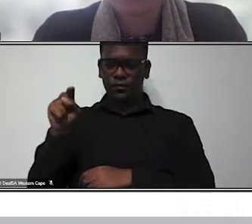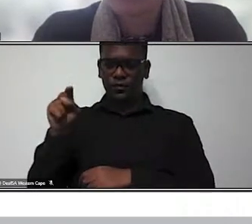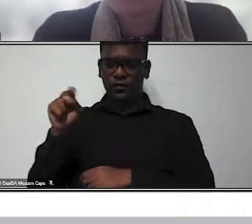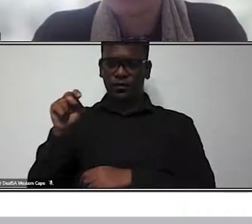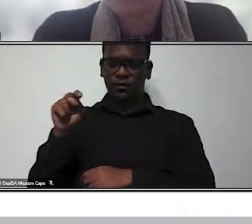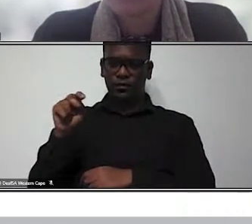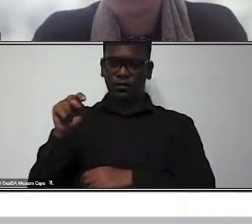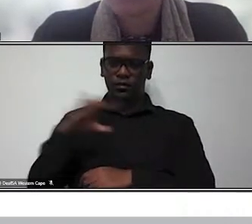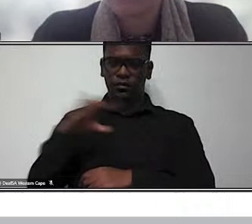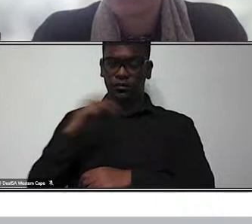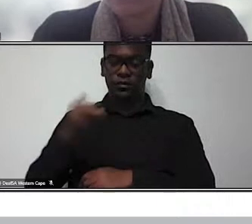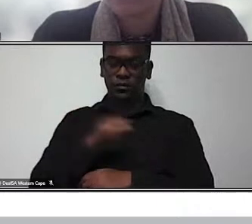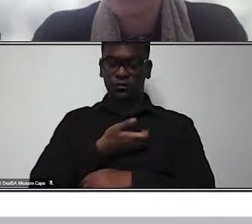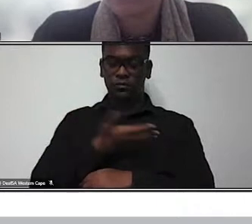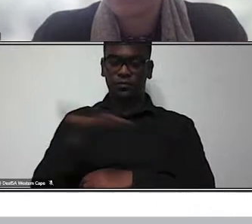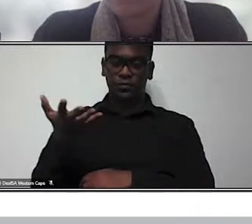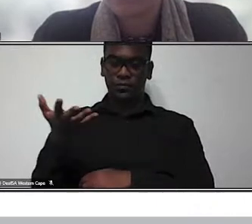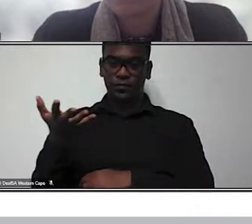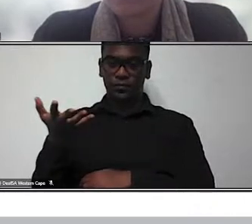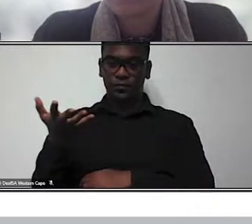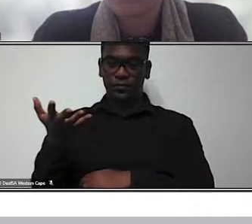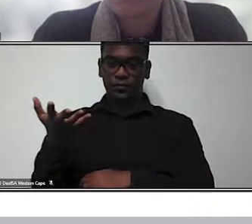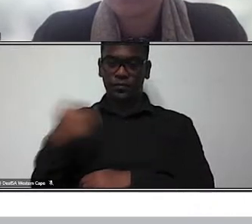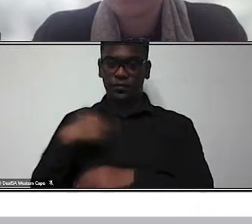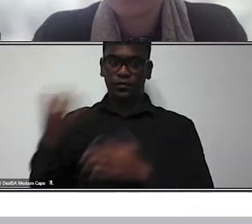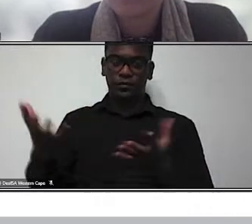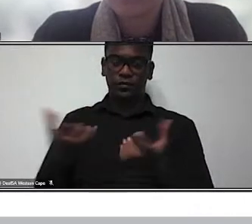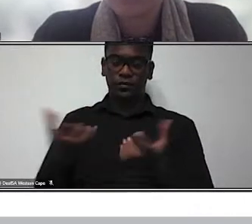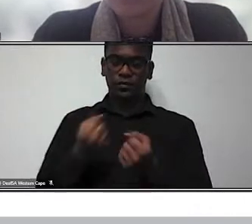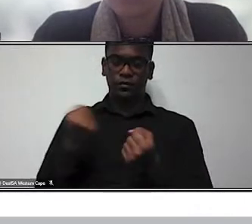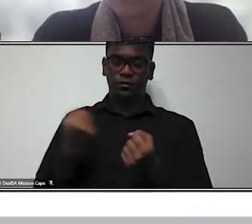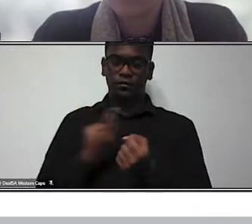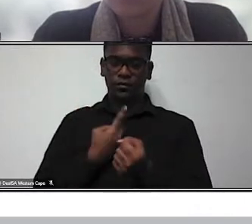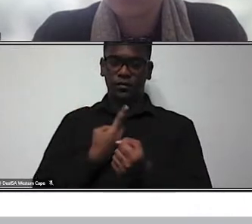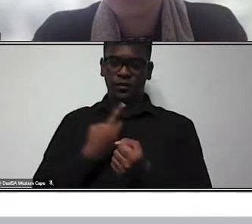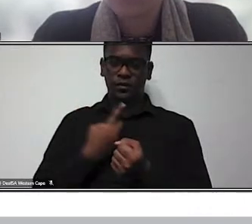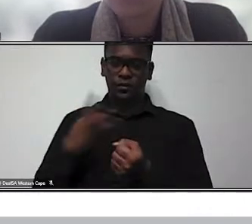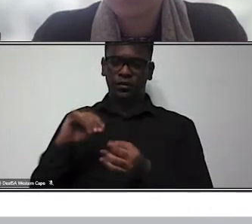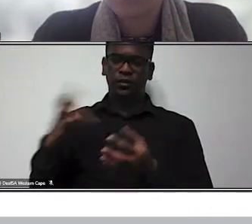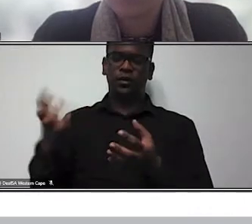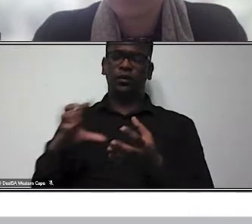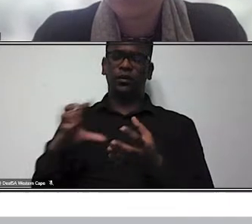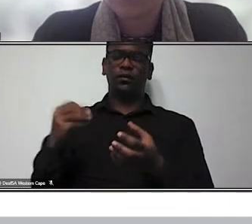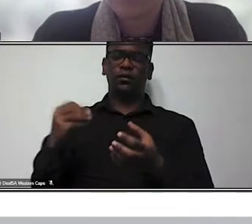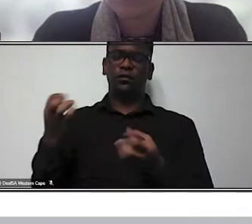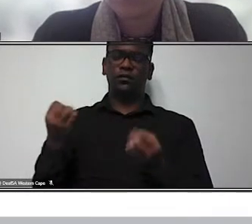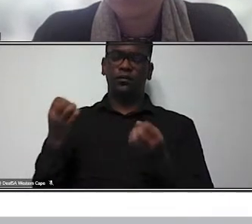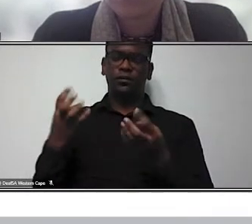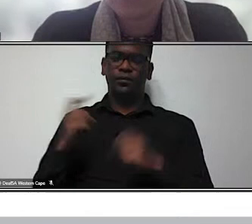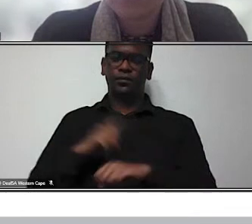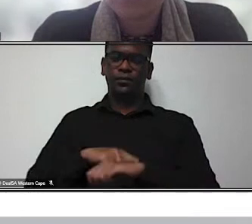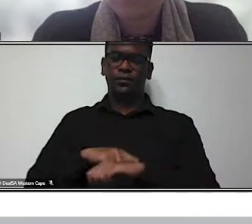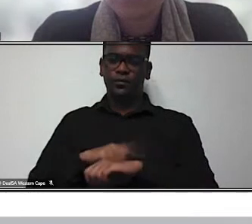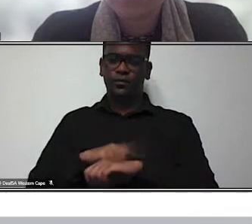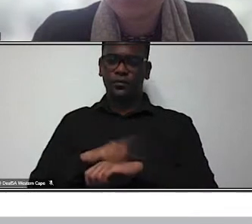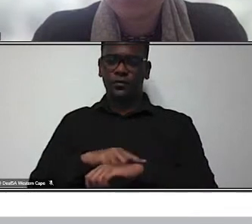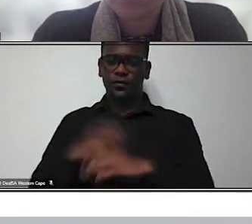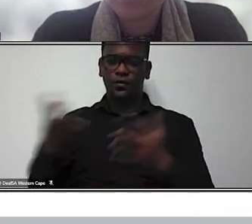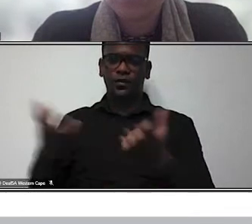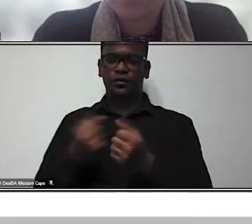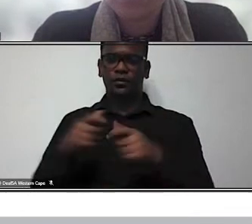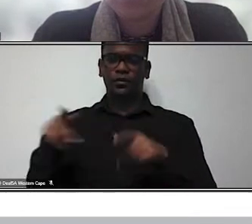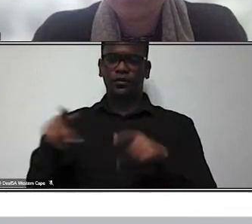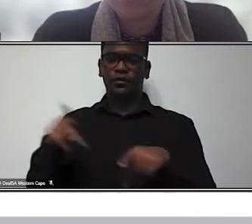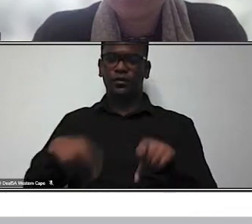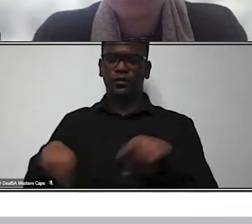general situation that we find, that it takes a lot of time for people to adjust